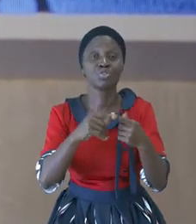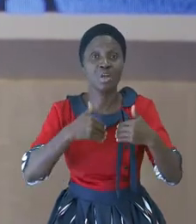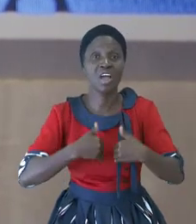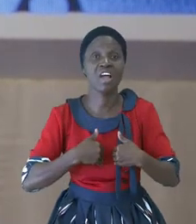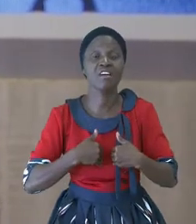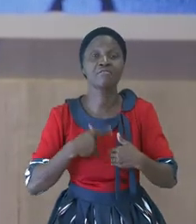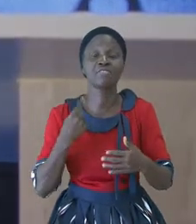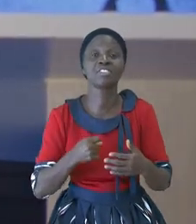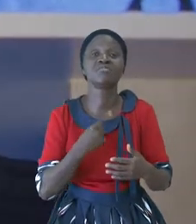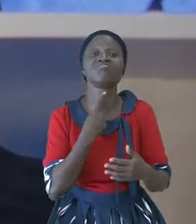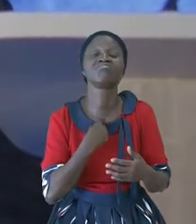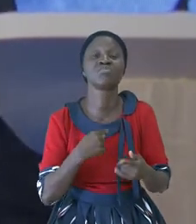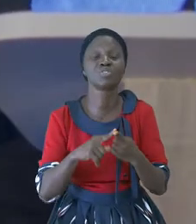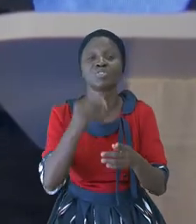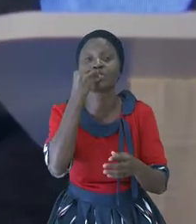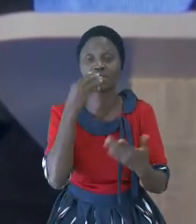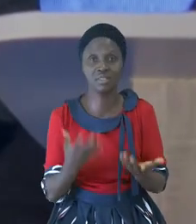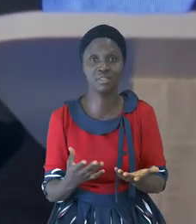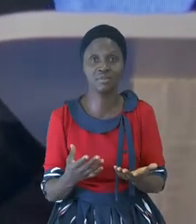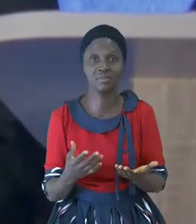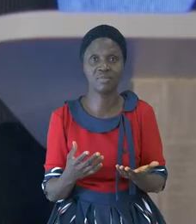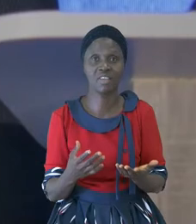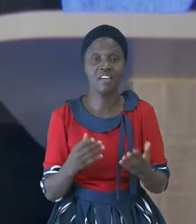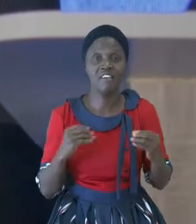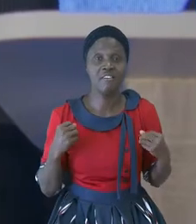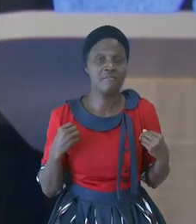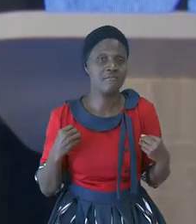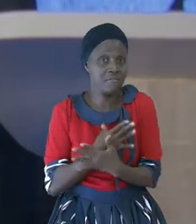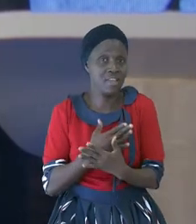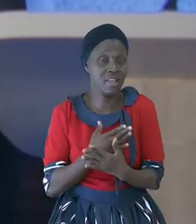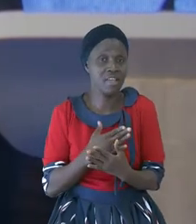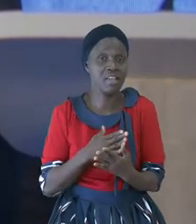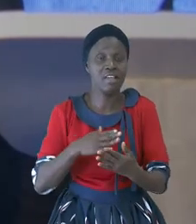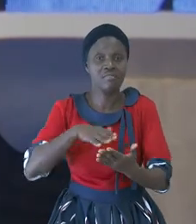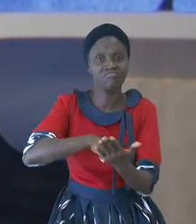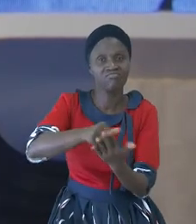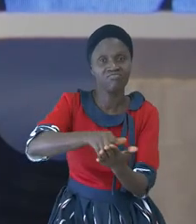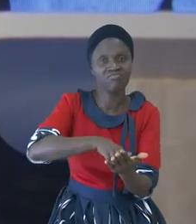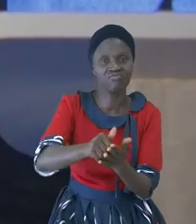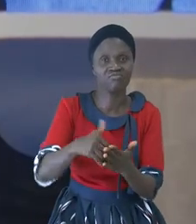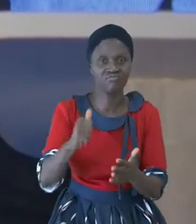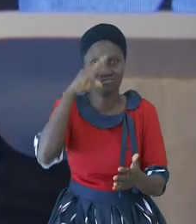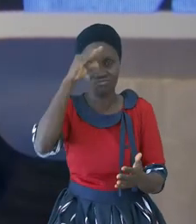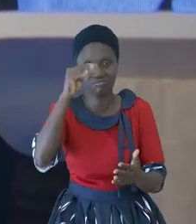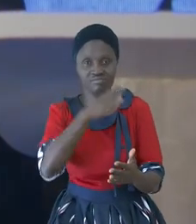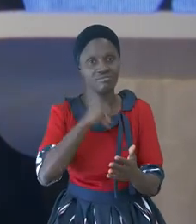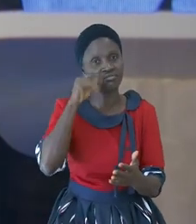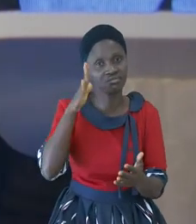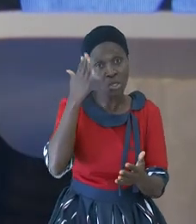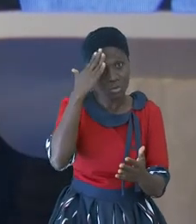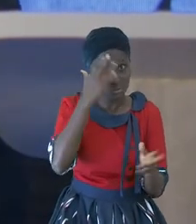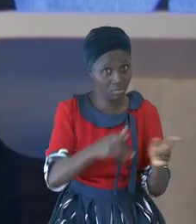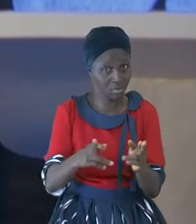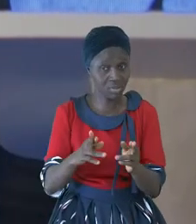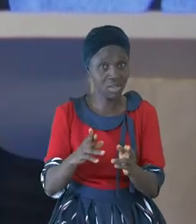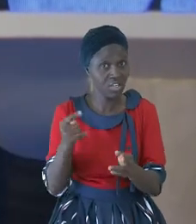Fear paralyzes a man, a woman. He knows that's the way to go. He knows that the direction to